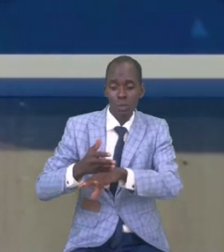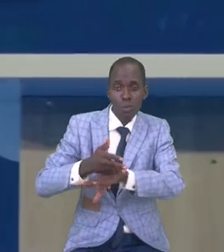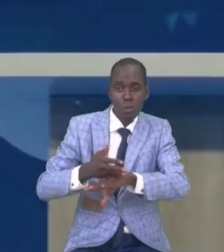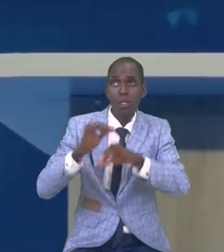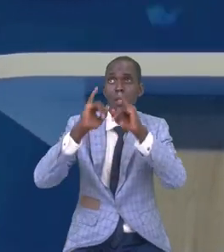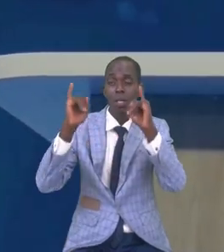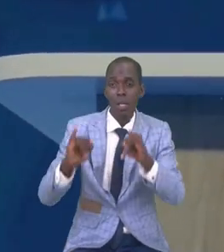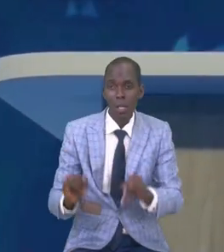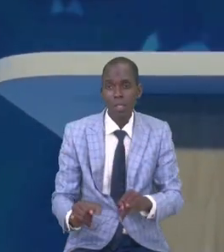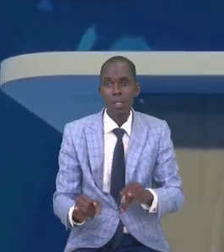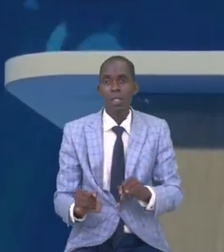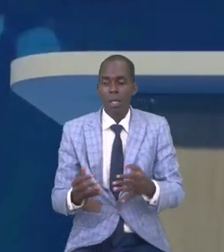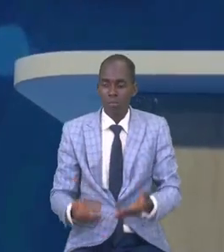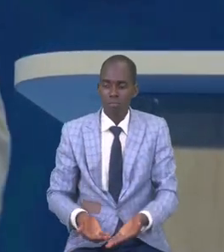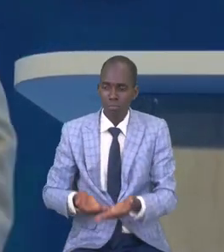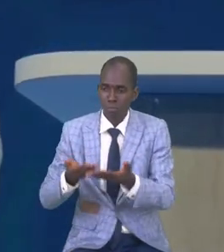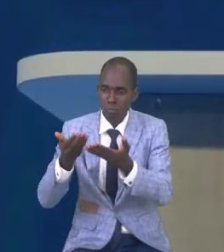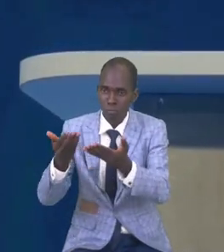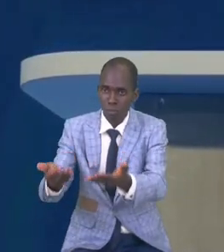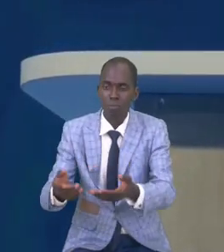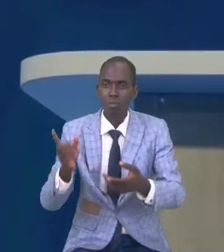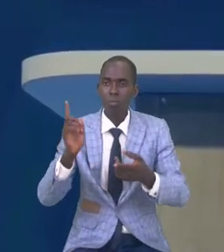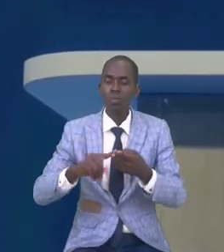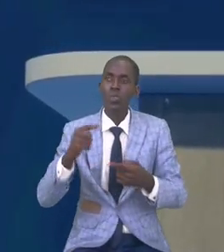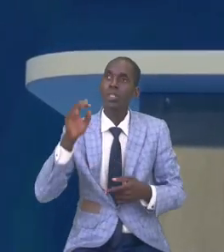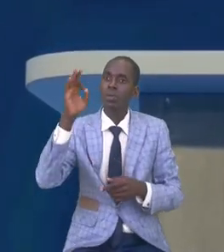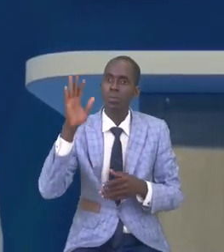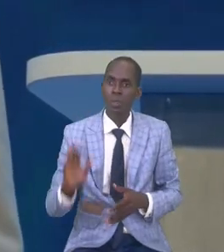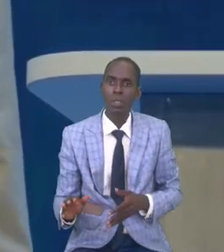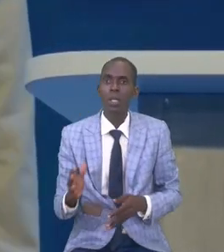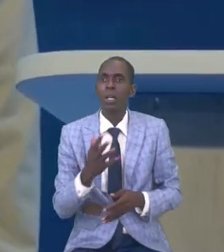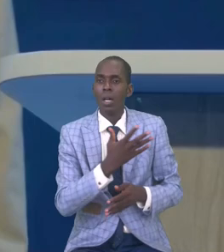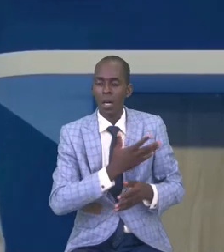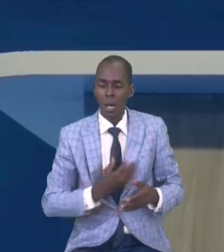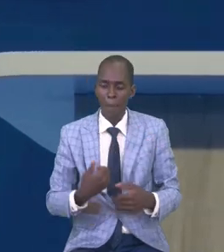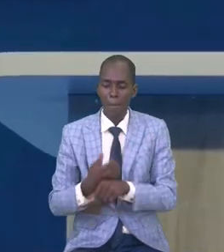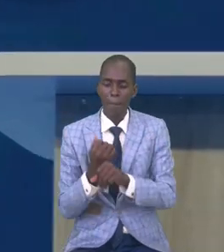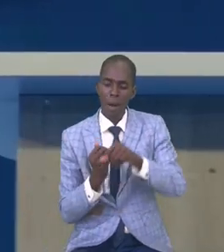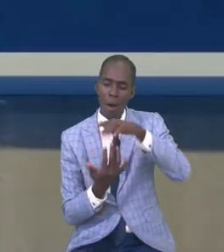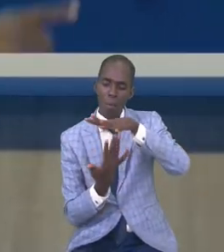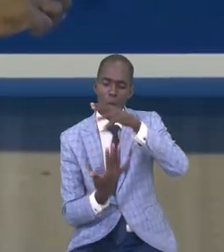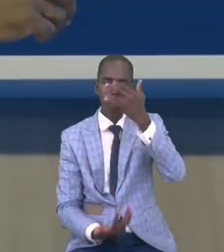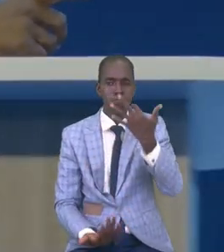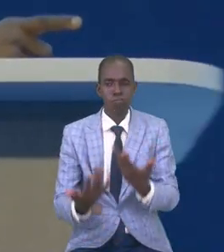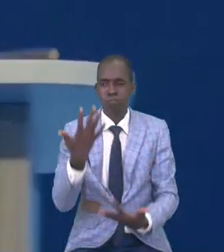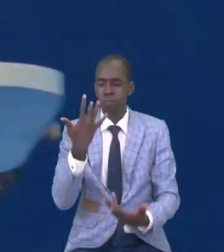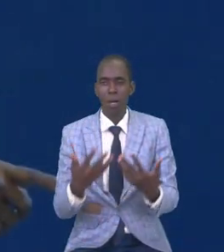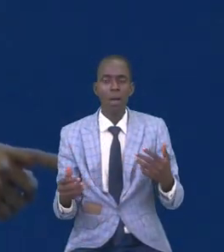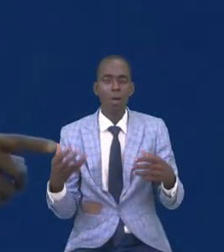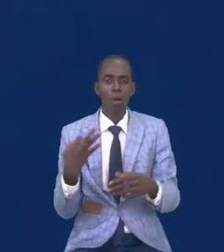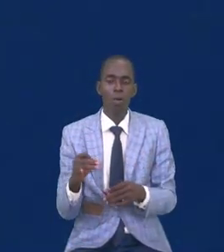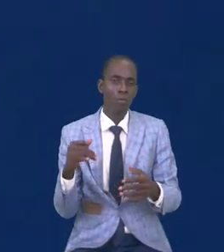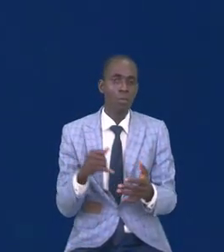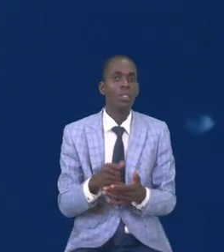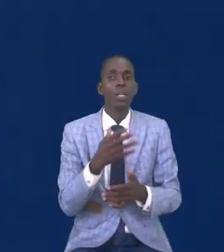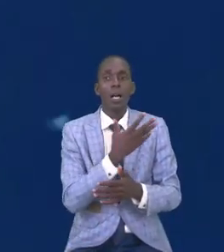all those things. They handed over to the evangelists and they made bonfire out of them. And that night,